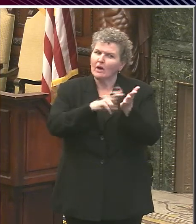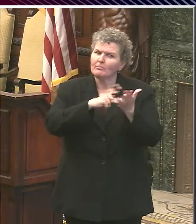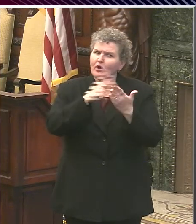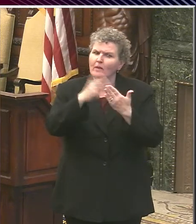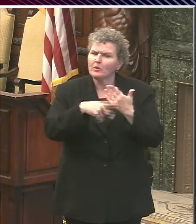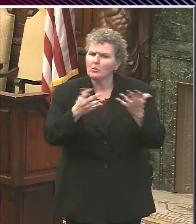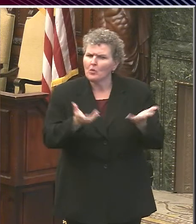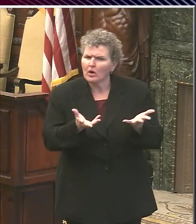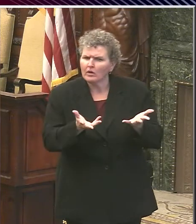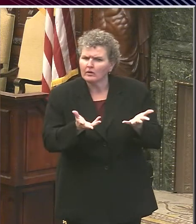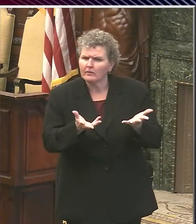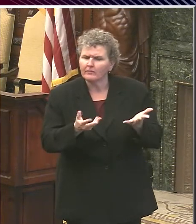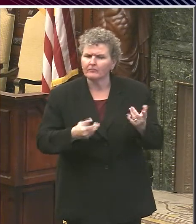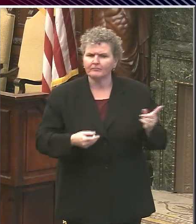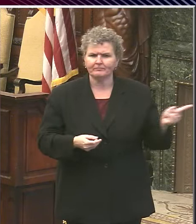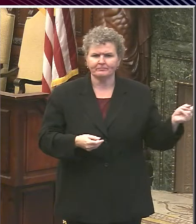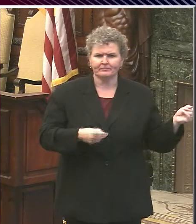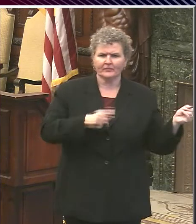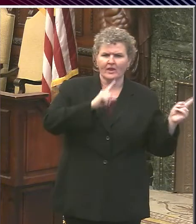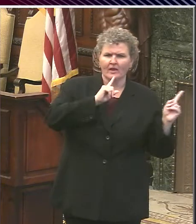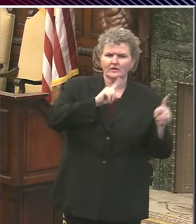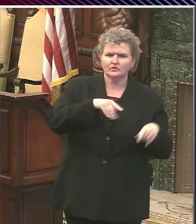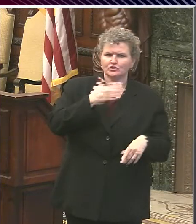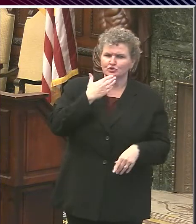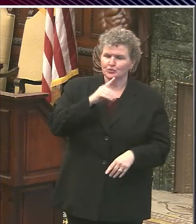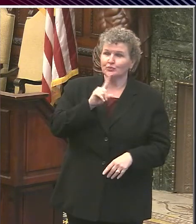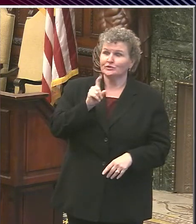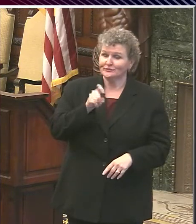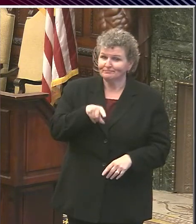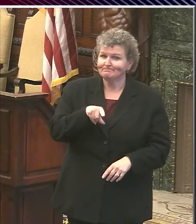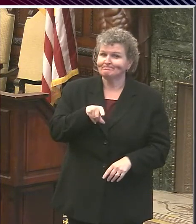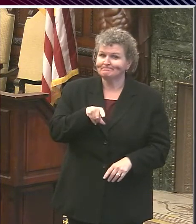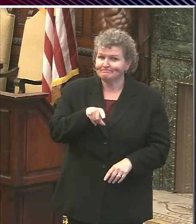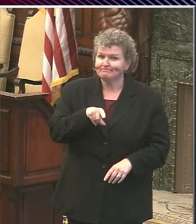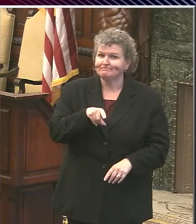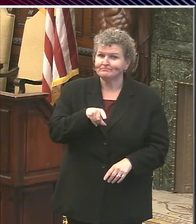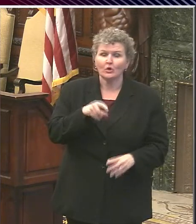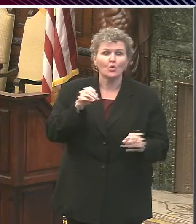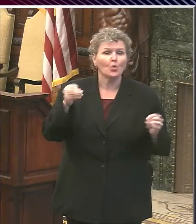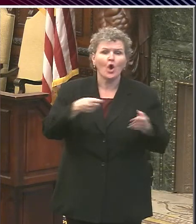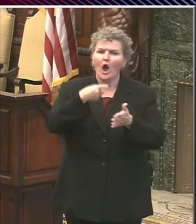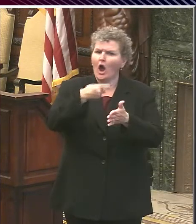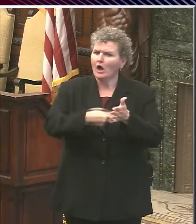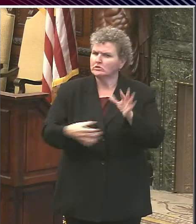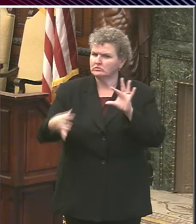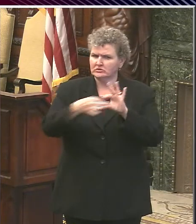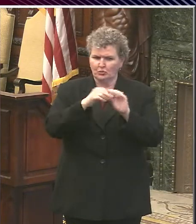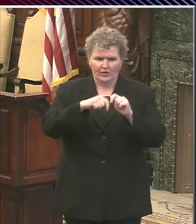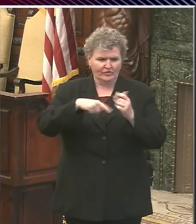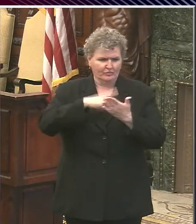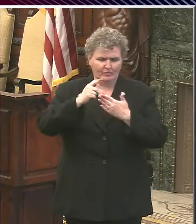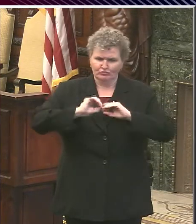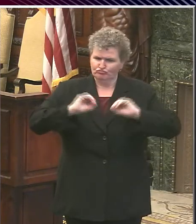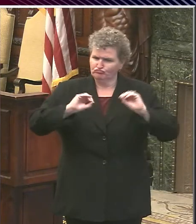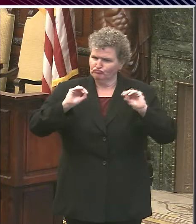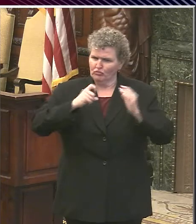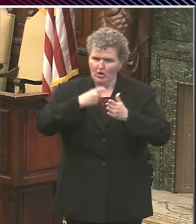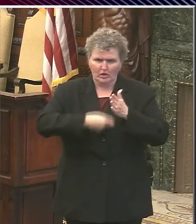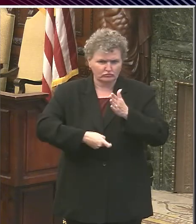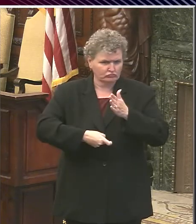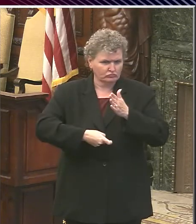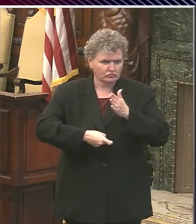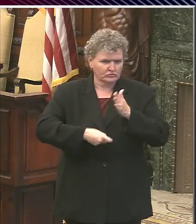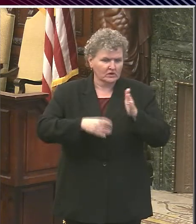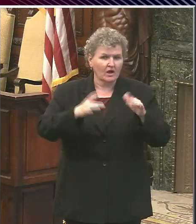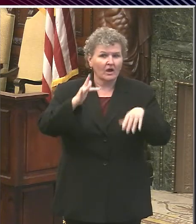So thank you for the question. There is no cost attached to the program. It can be accessed by